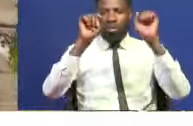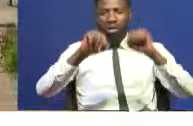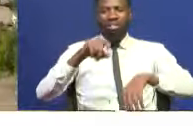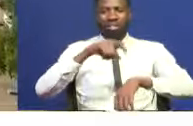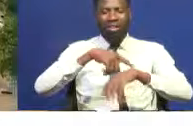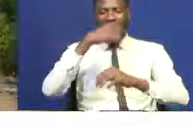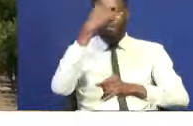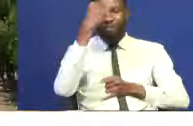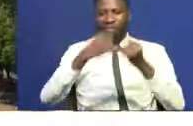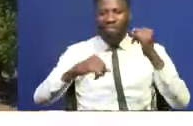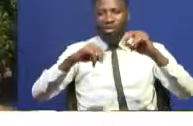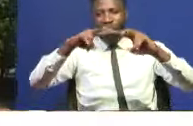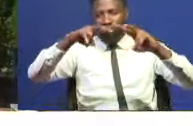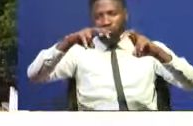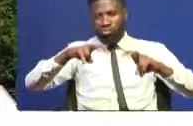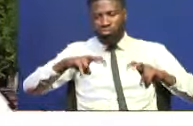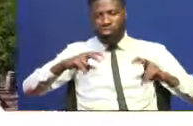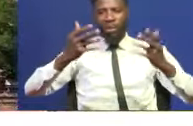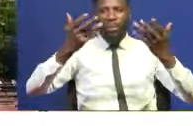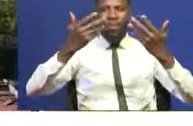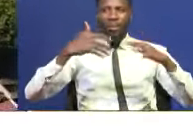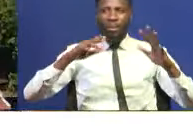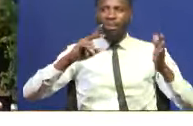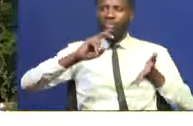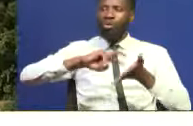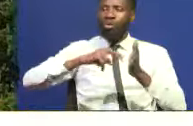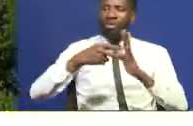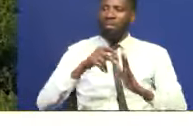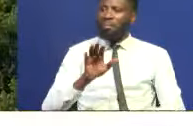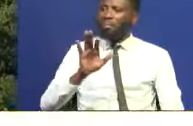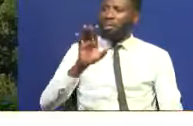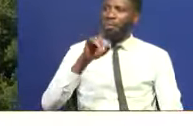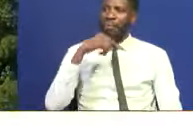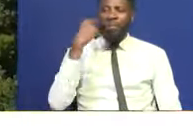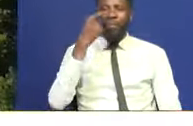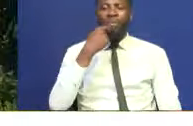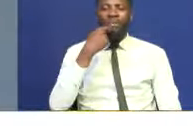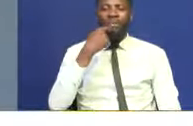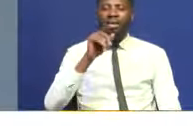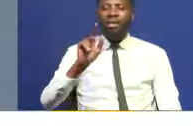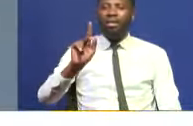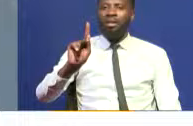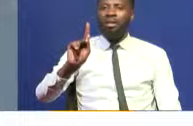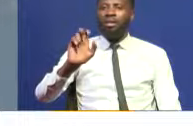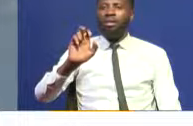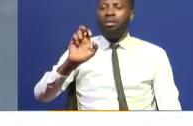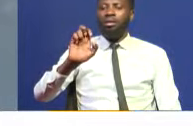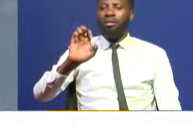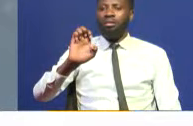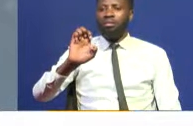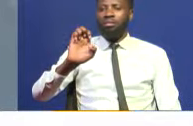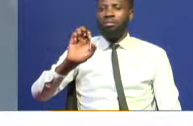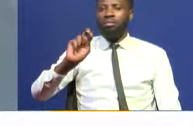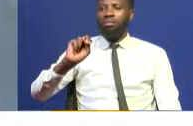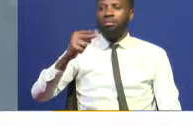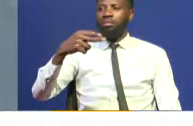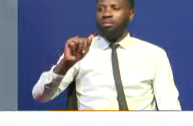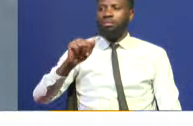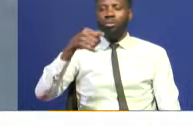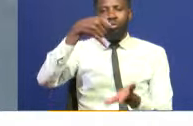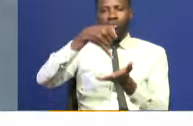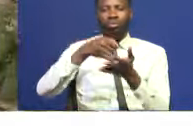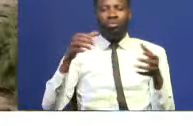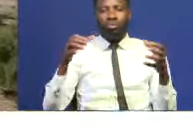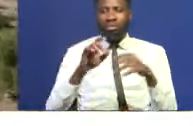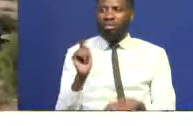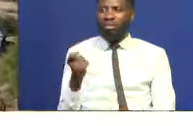technical assessment. The project, implemented by the Kenya National Highway Authority, KENHA, are part of the Kenya